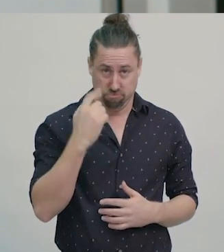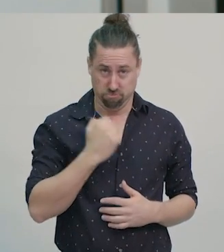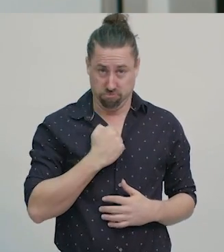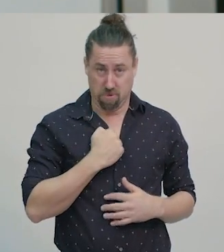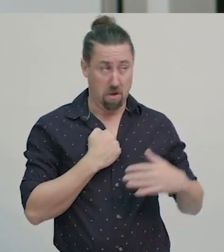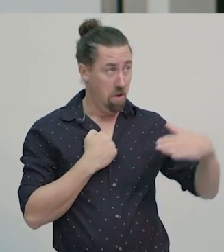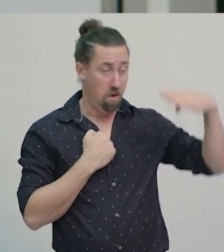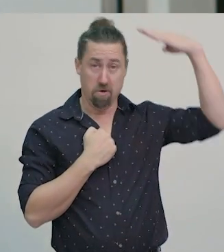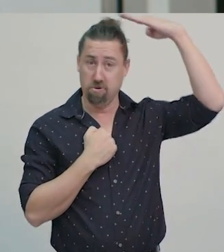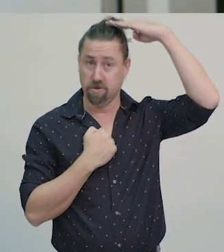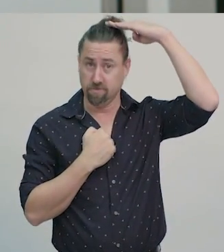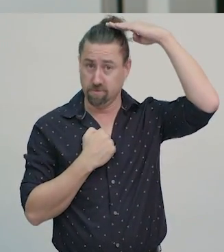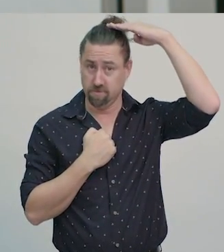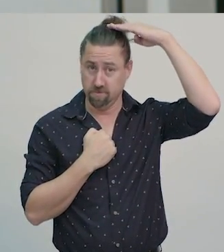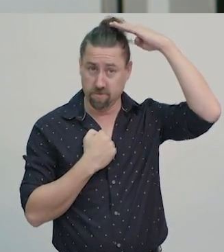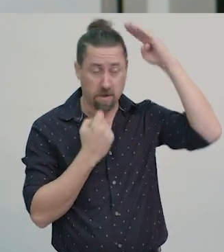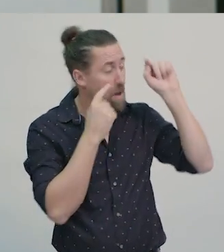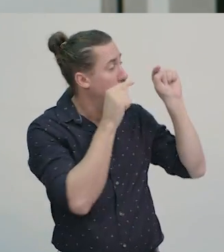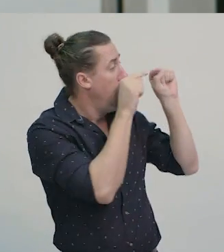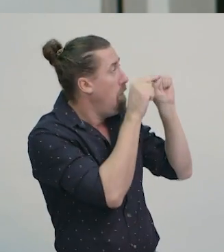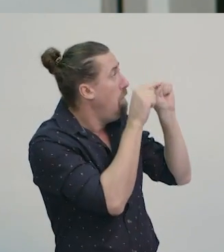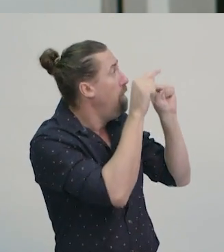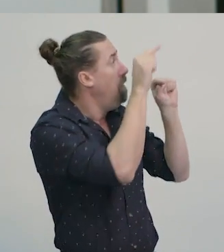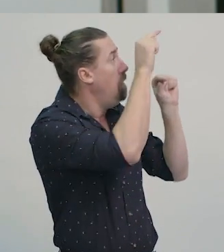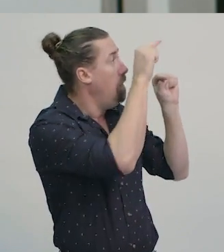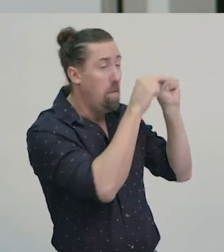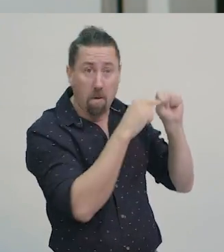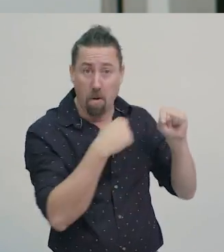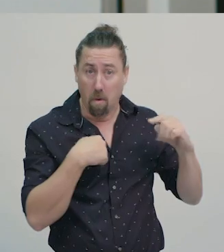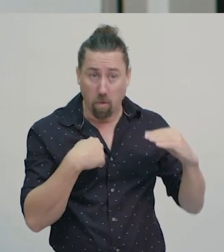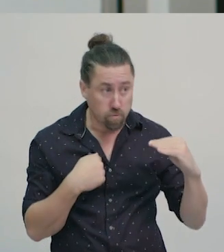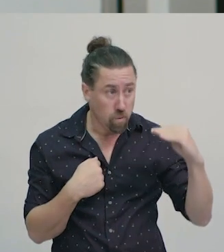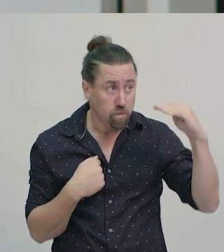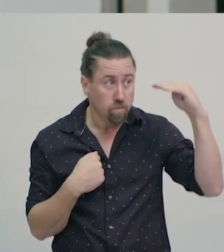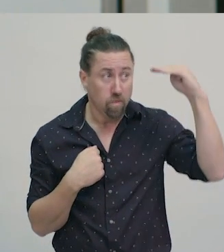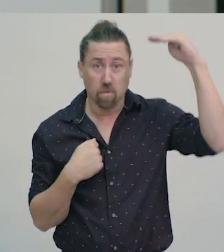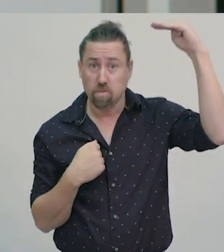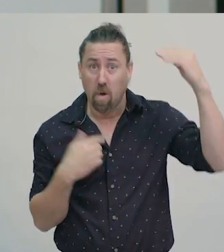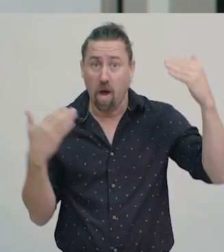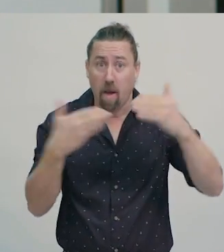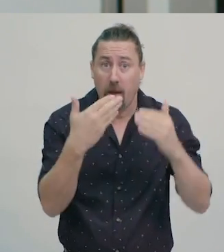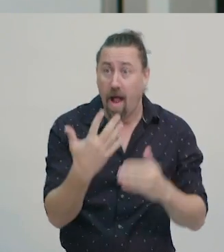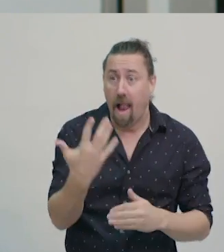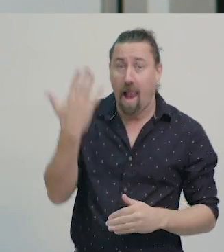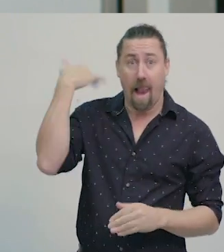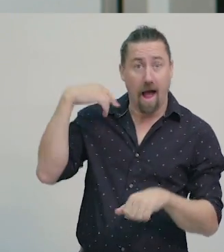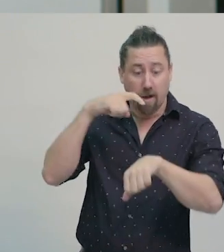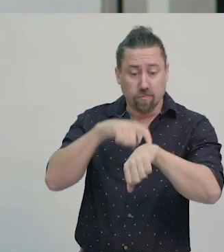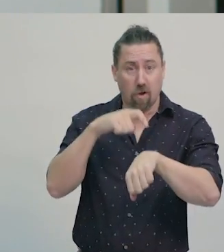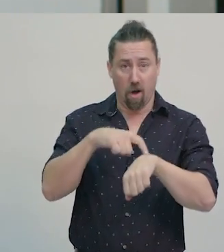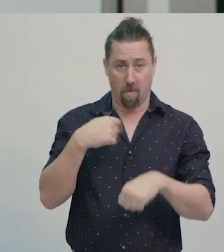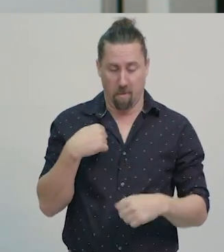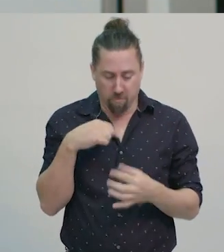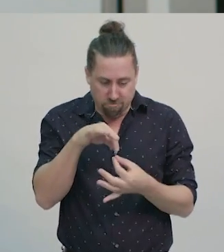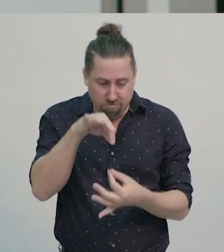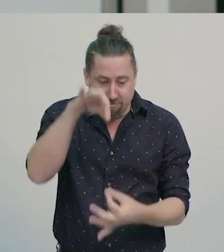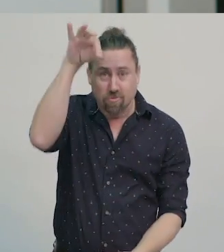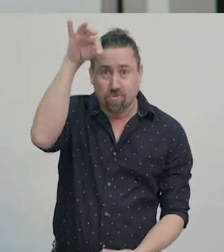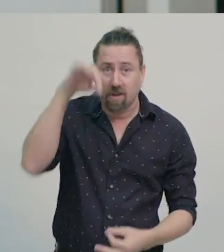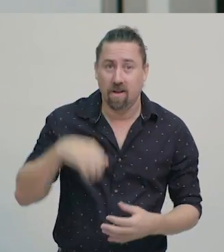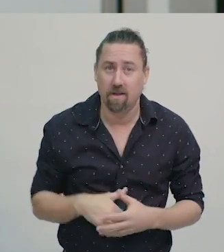helps us to compare objects to find out which are taller, longer, or heavier. I think we should get started.